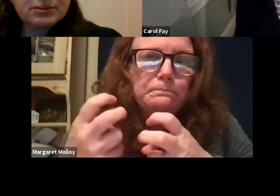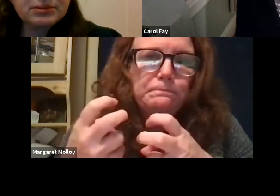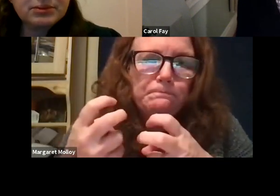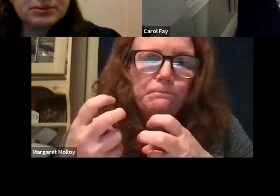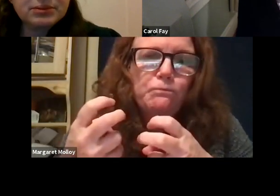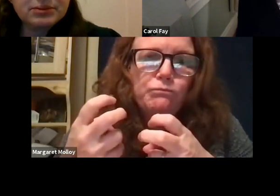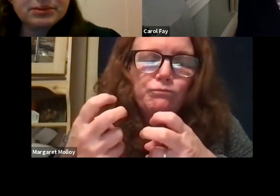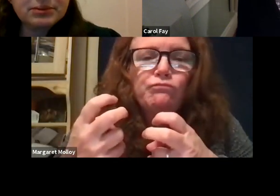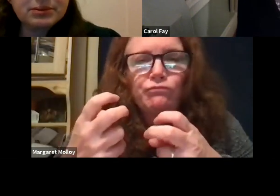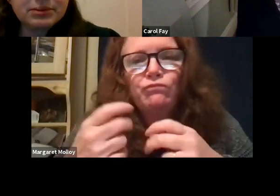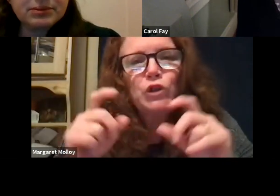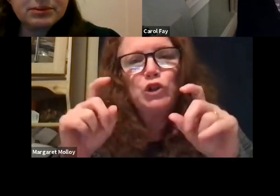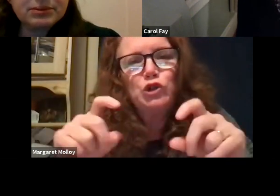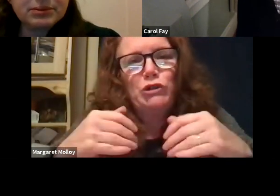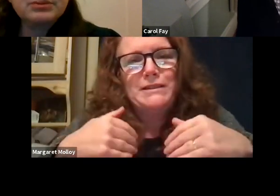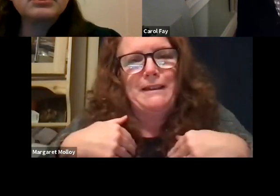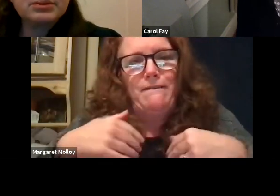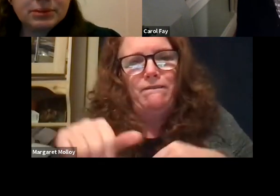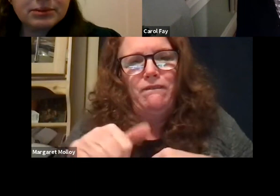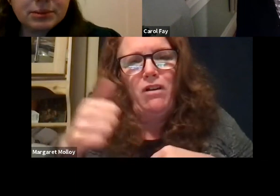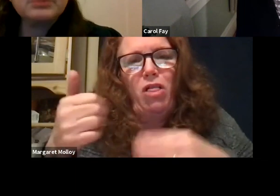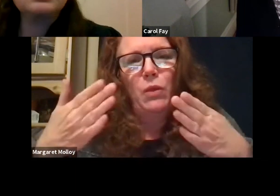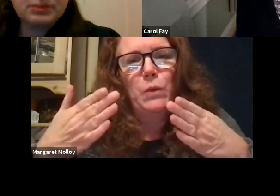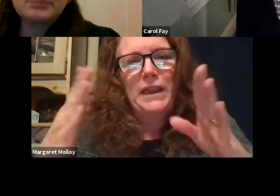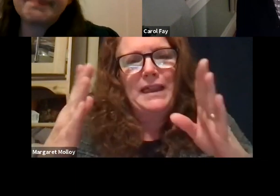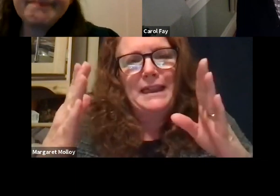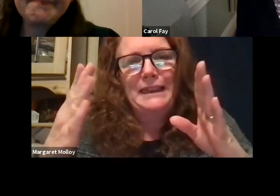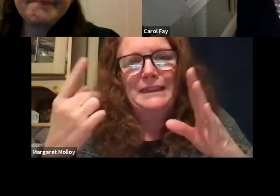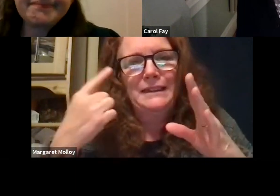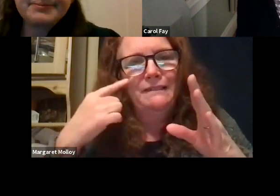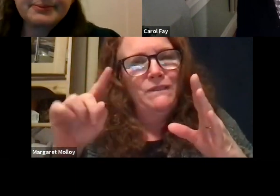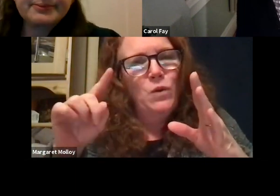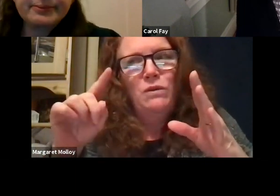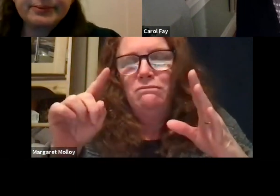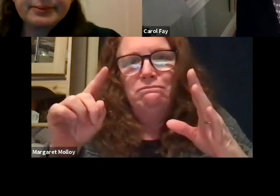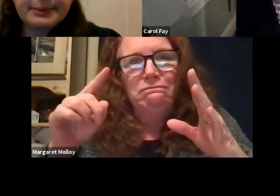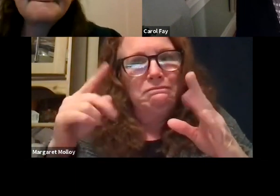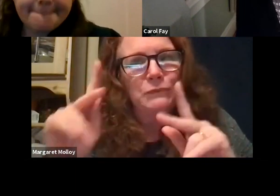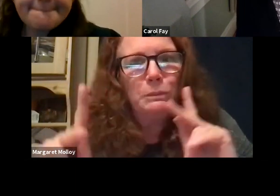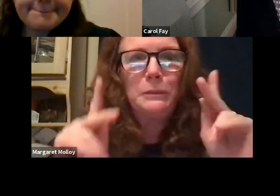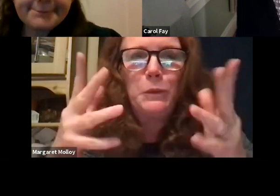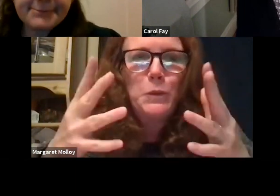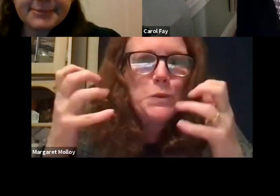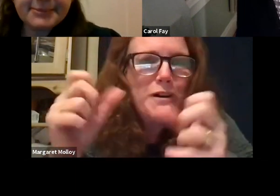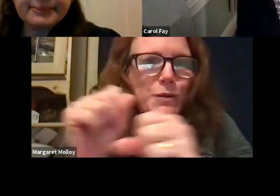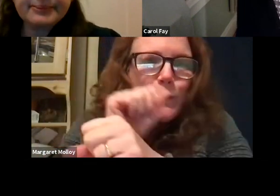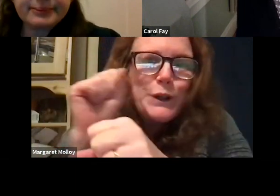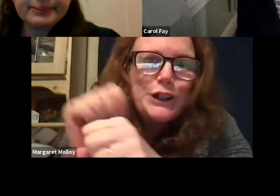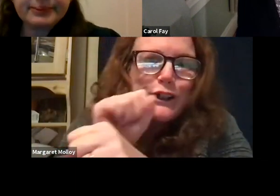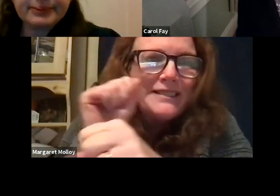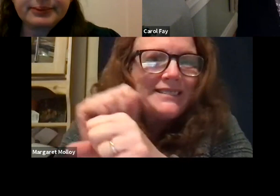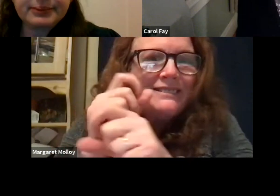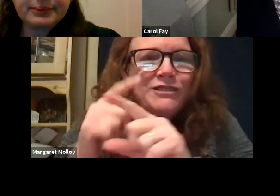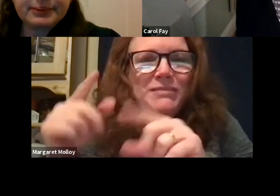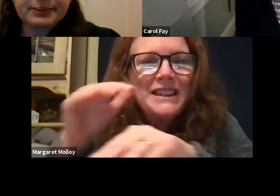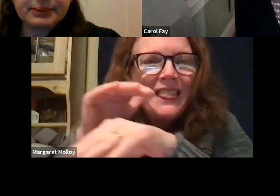the English. That's the real barrier, is the language. They really should have some other way for applicants who